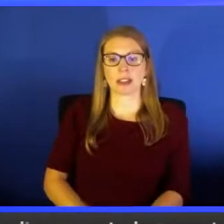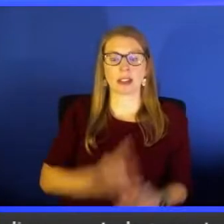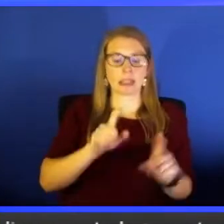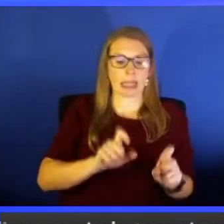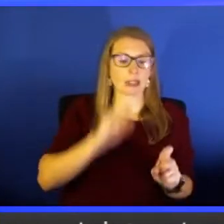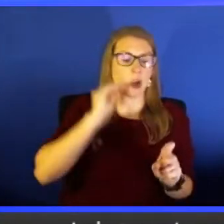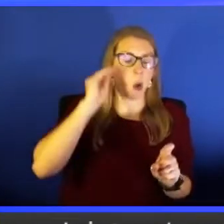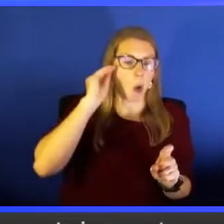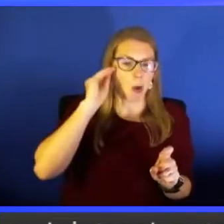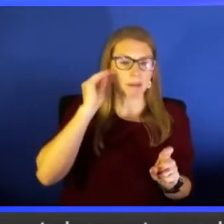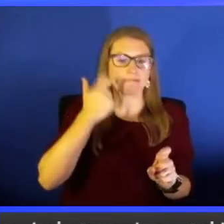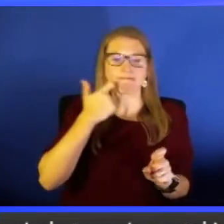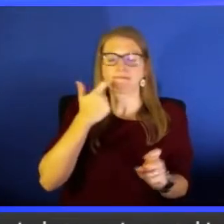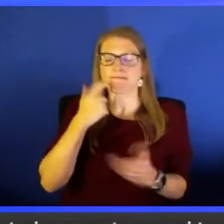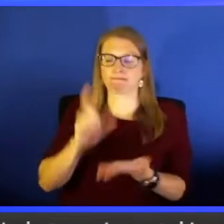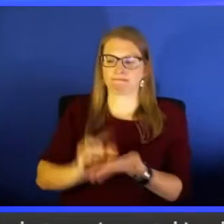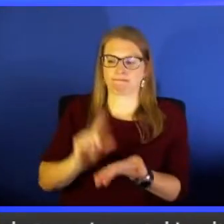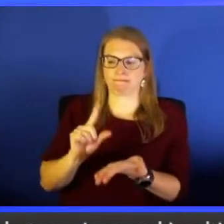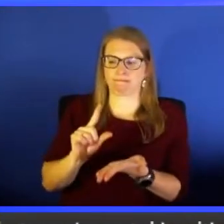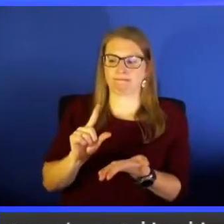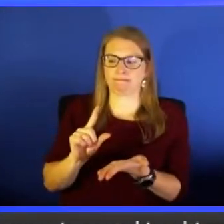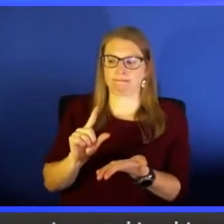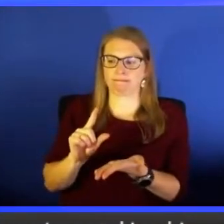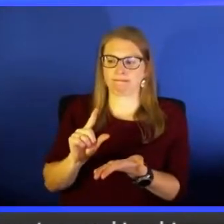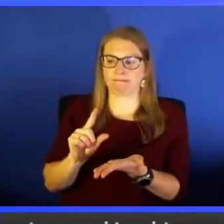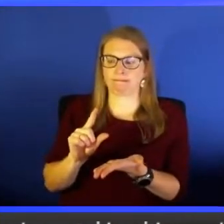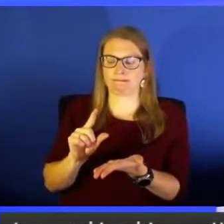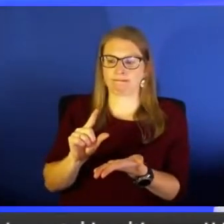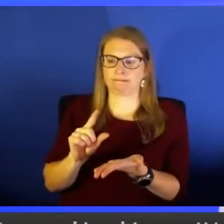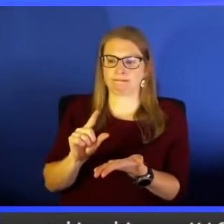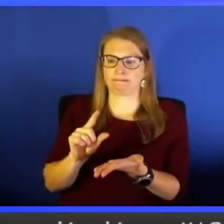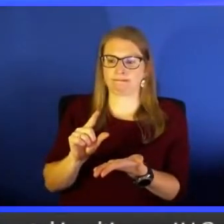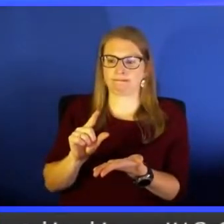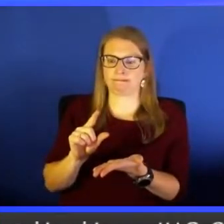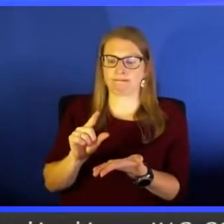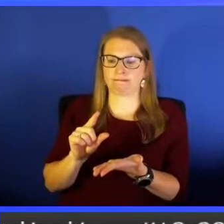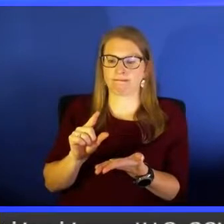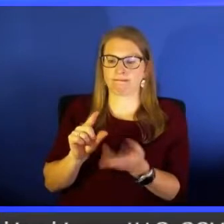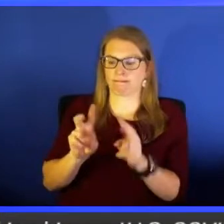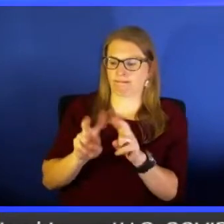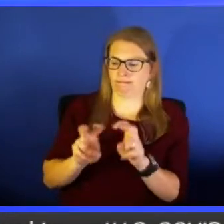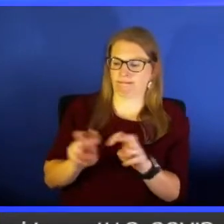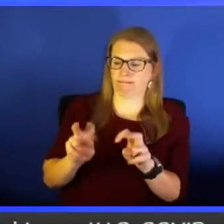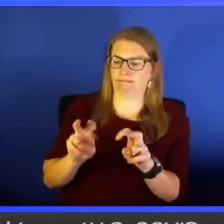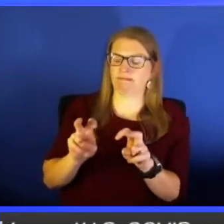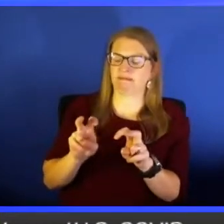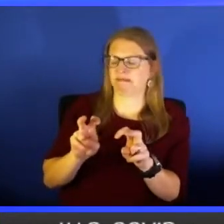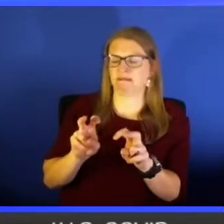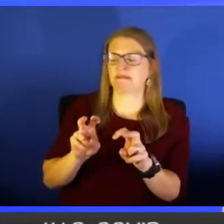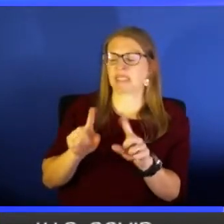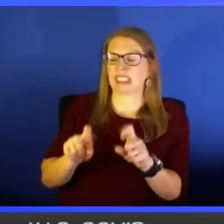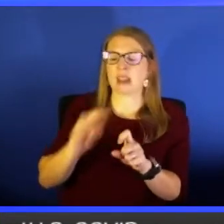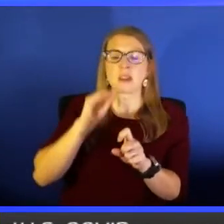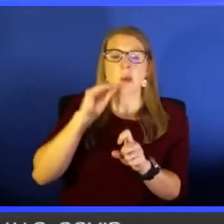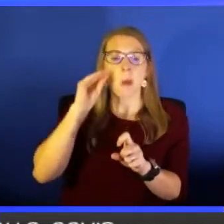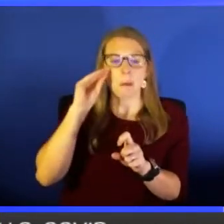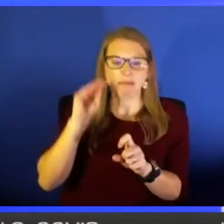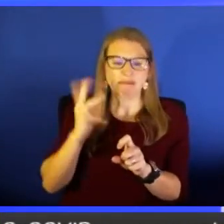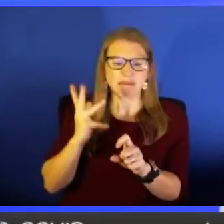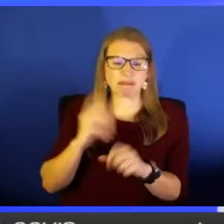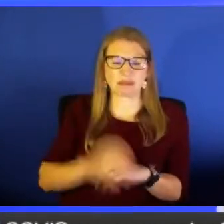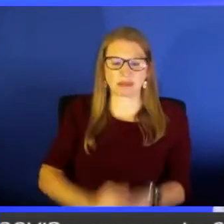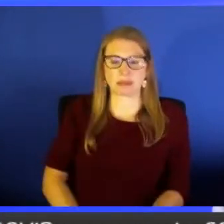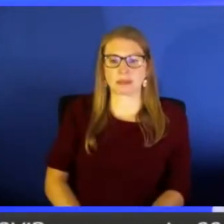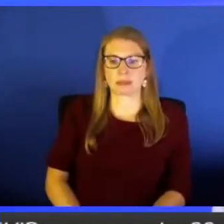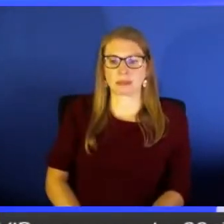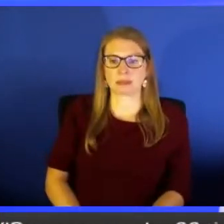recent publication that was looking at testing at home, and what it showed was that really serial